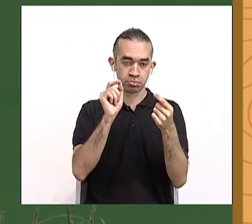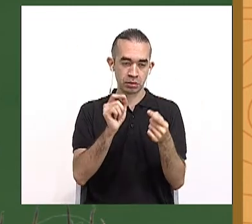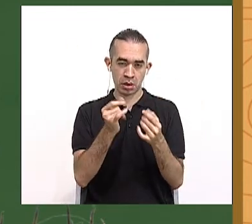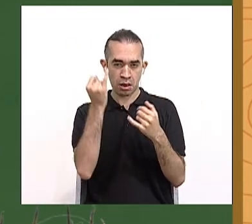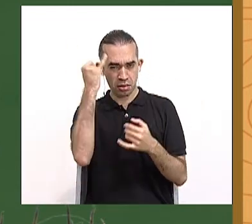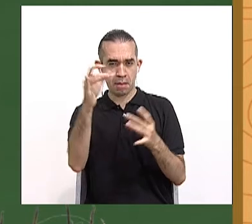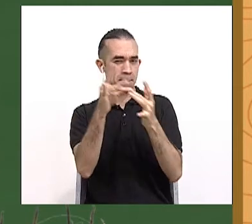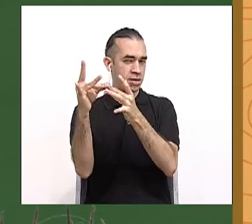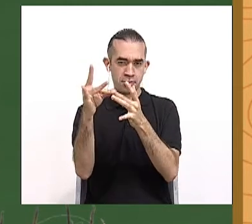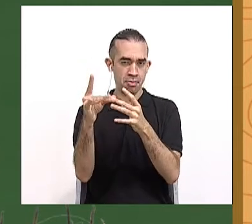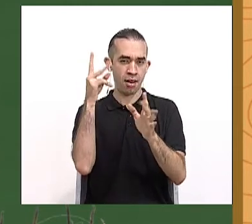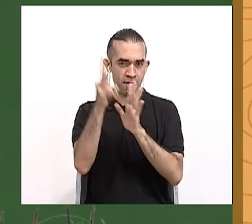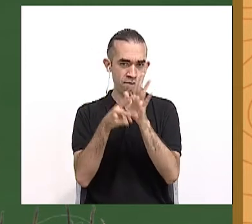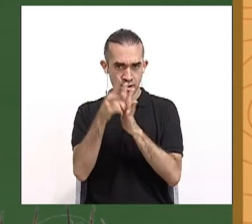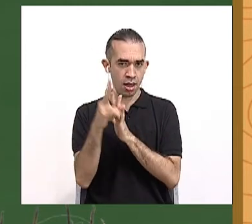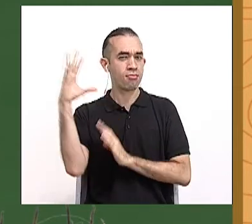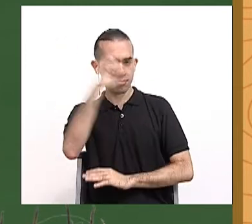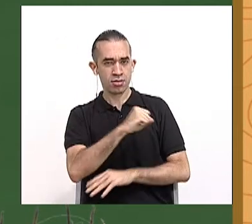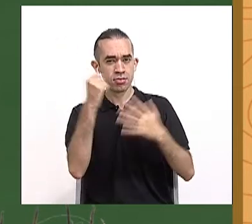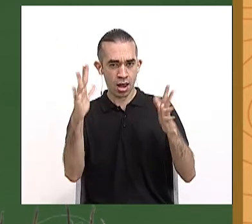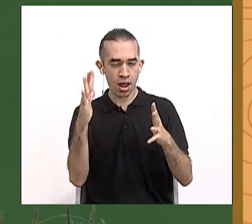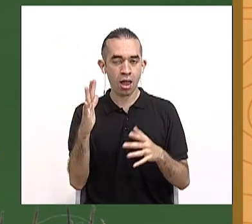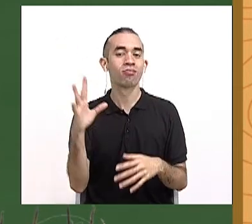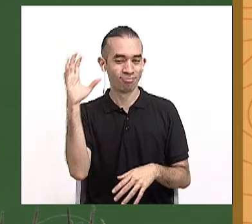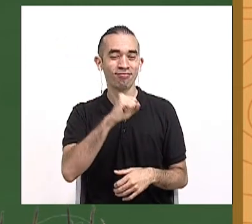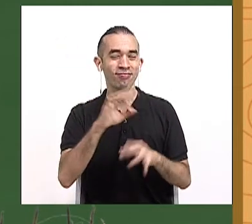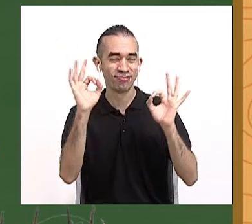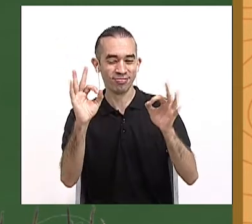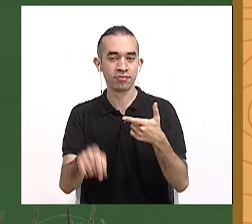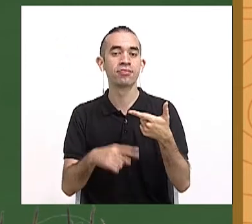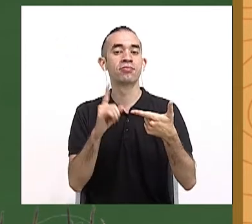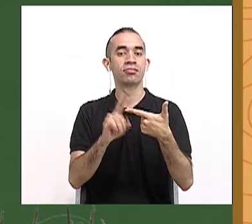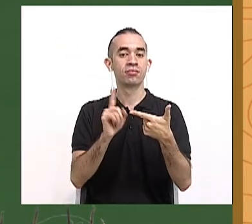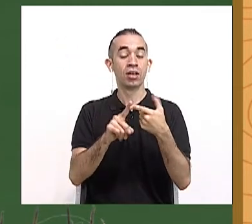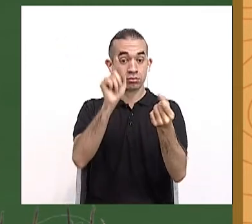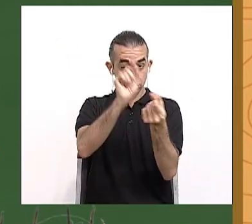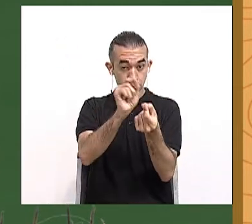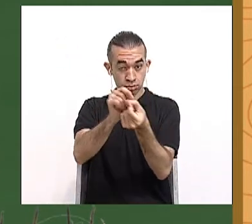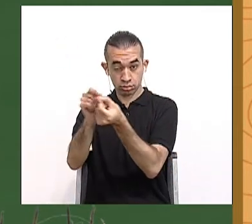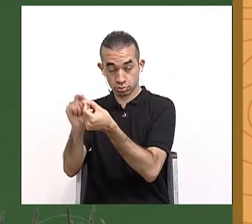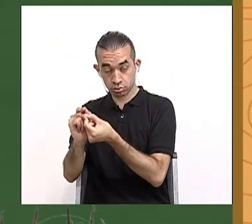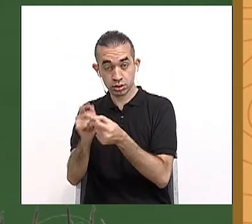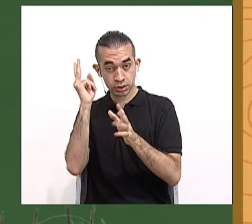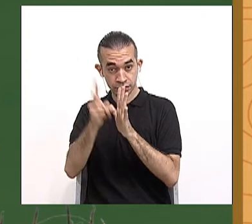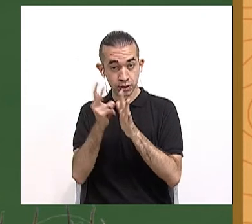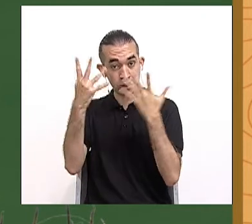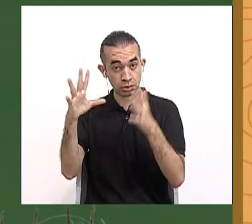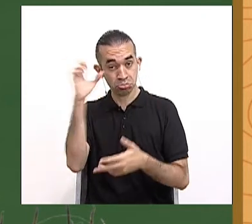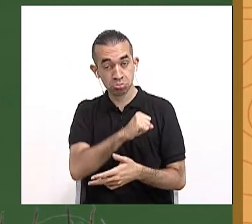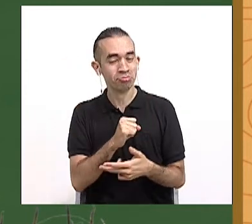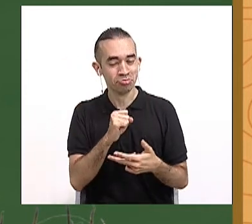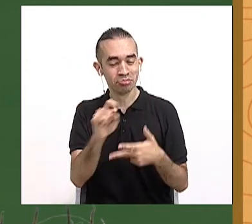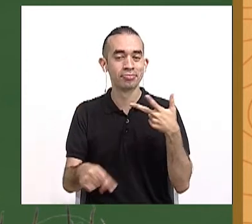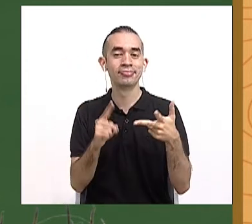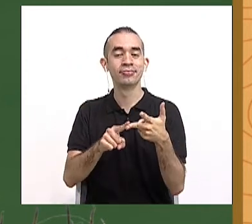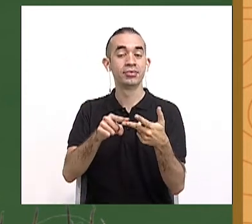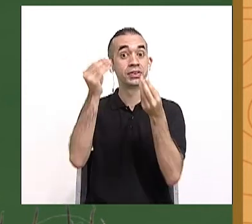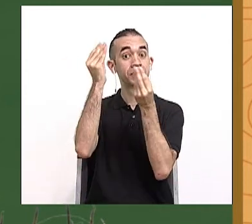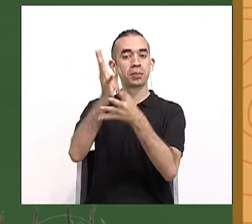cart traditions in Costa Rica based on the video? I'm sure you did it and you presented it to your family. So let's look at the others.